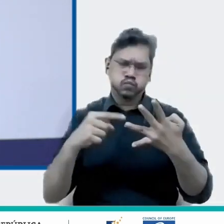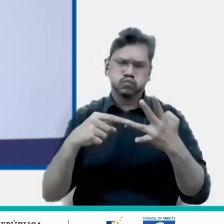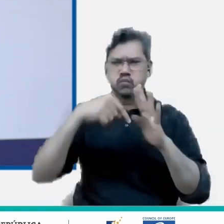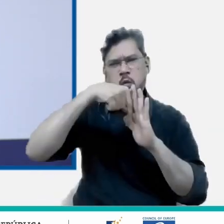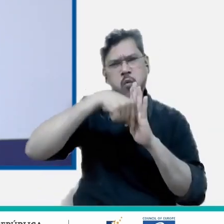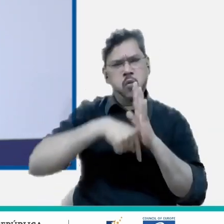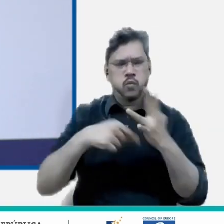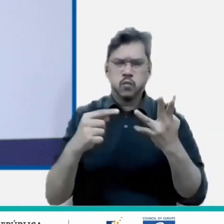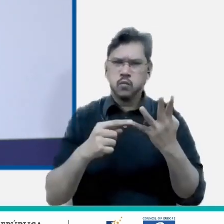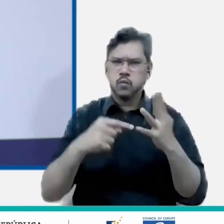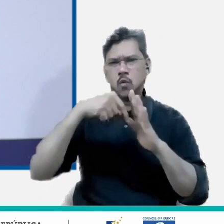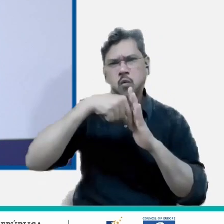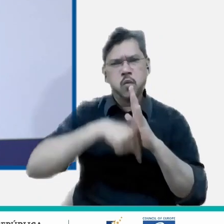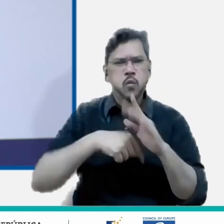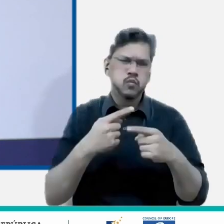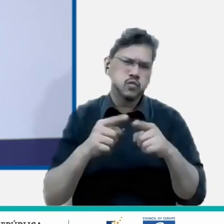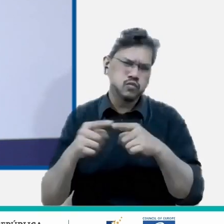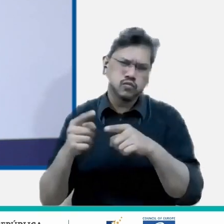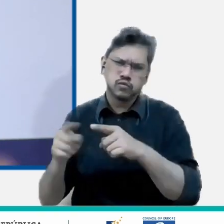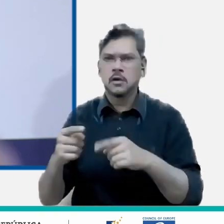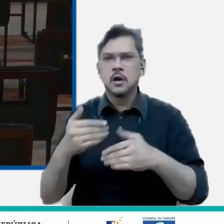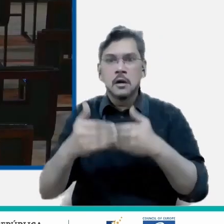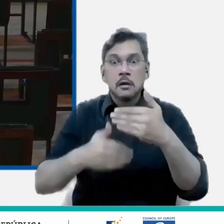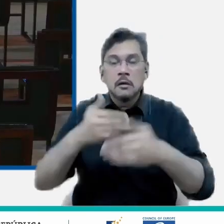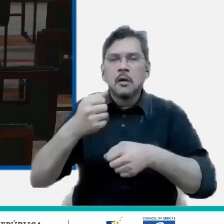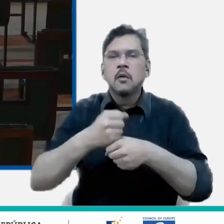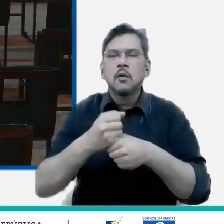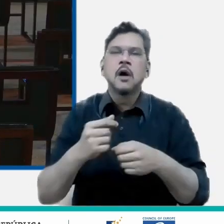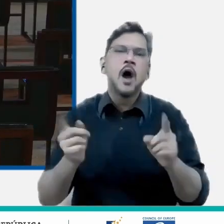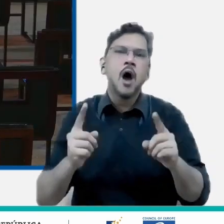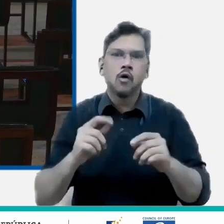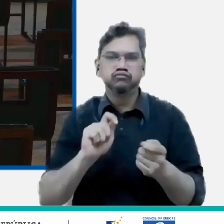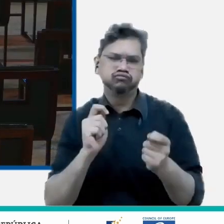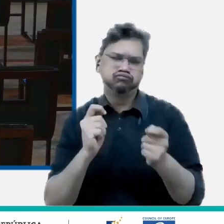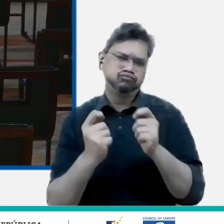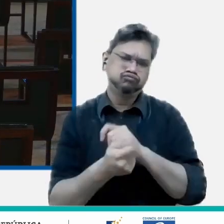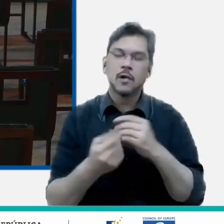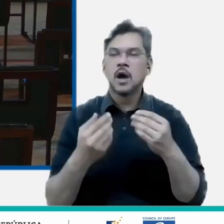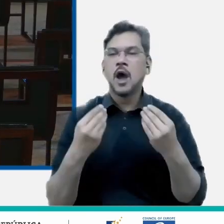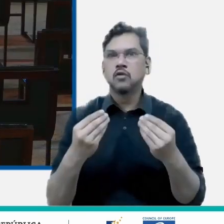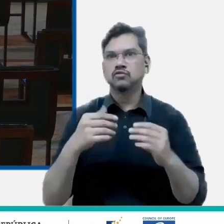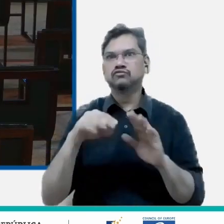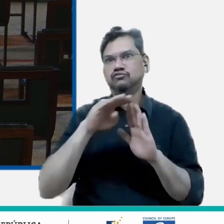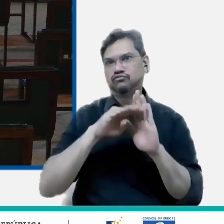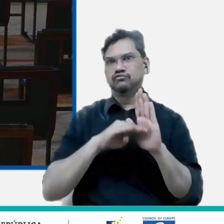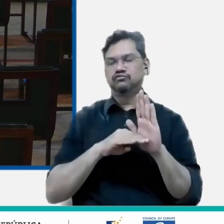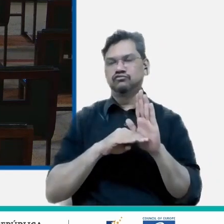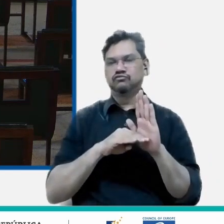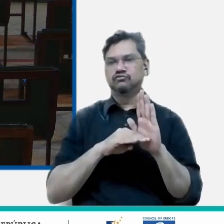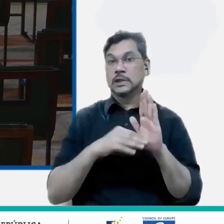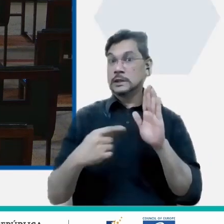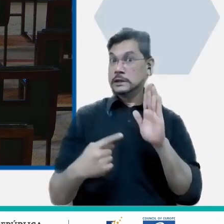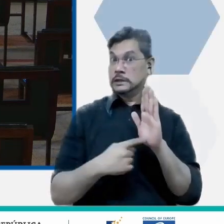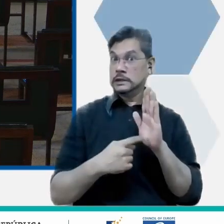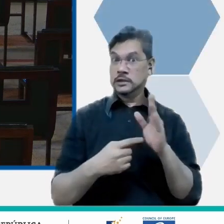transformative opportunities and way forward for each of them. I must mention that this document, you will find